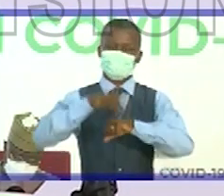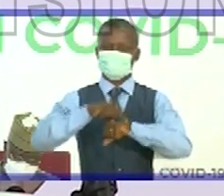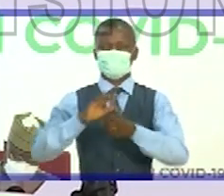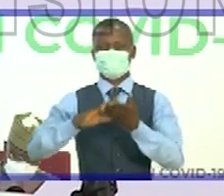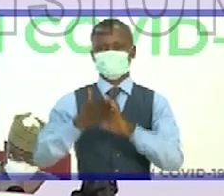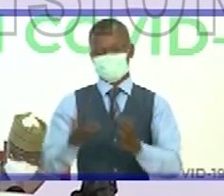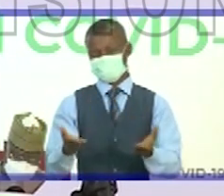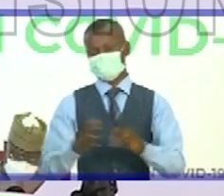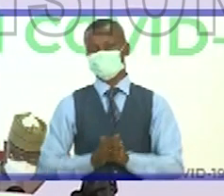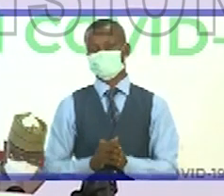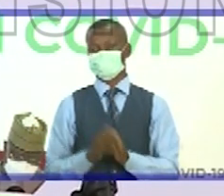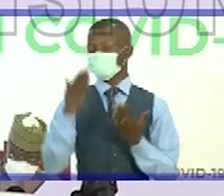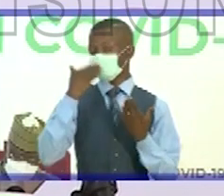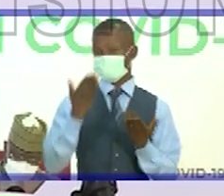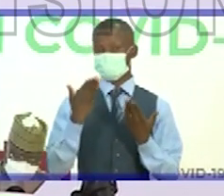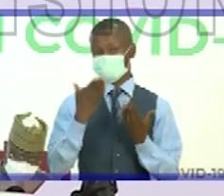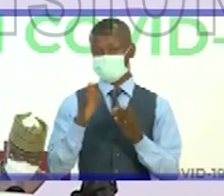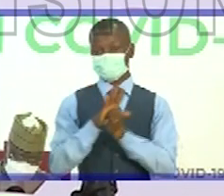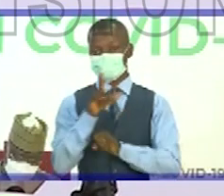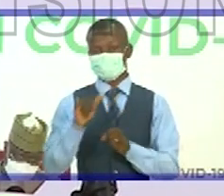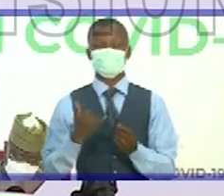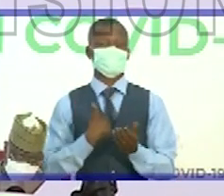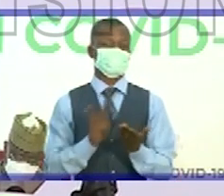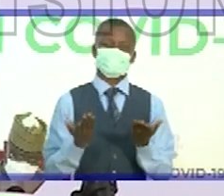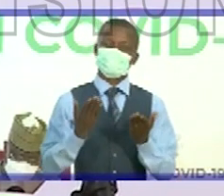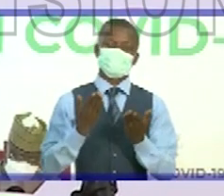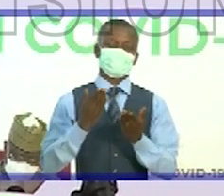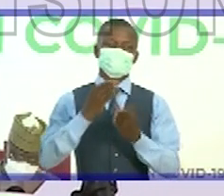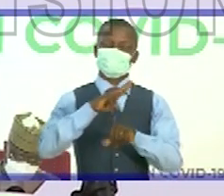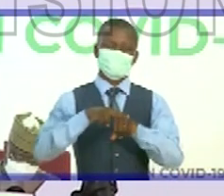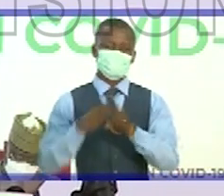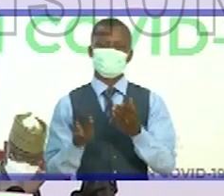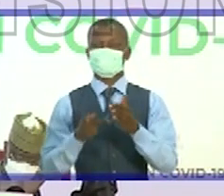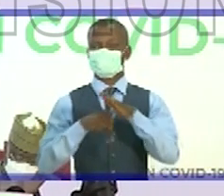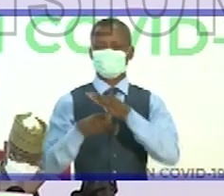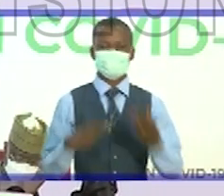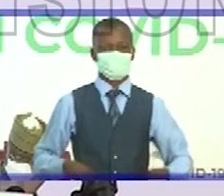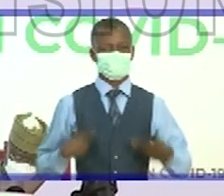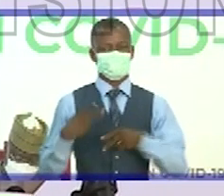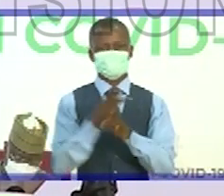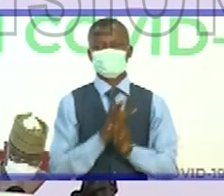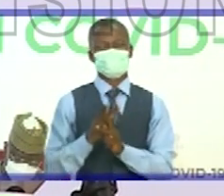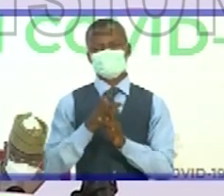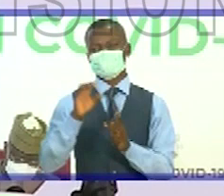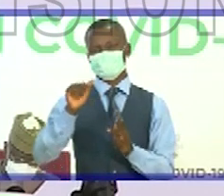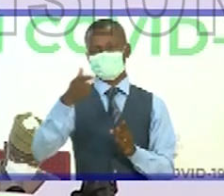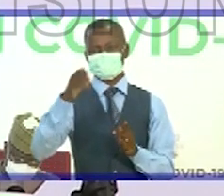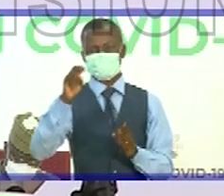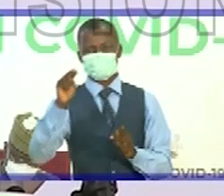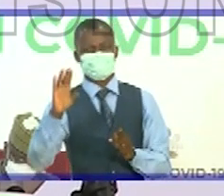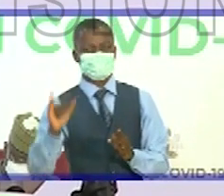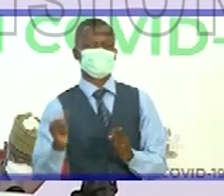Thankfully, we have a great national agency, the National Primary Healthcare Development Agency, with a very strong cold